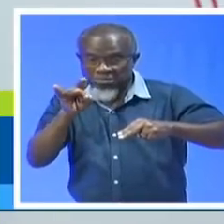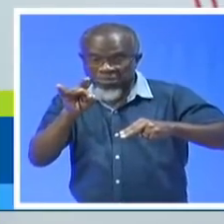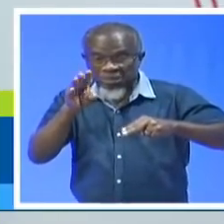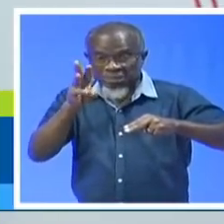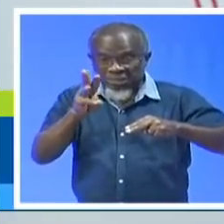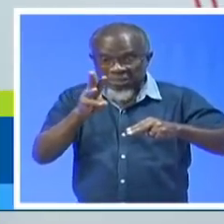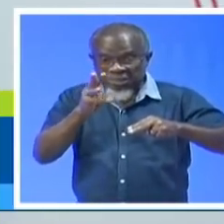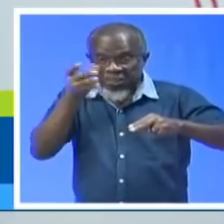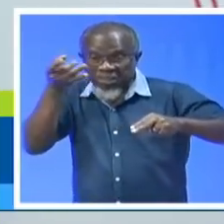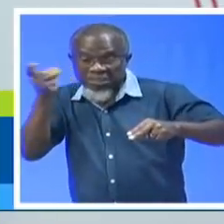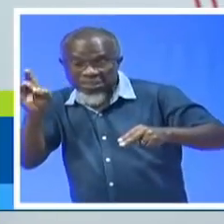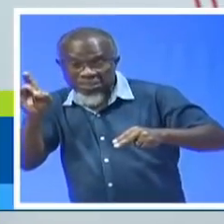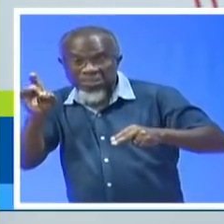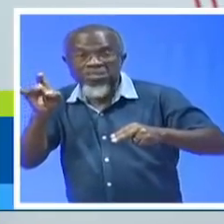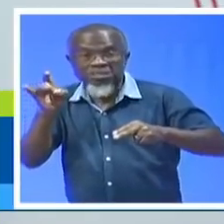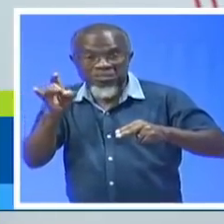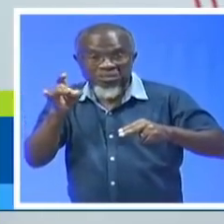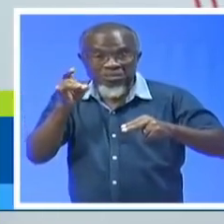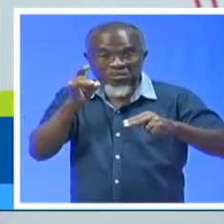from the 30s to the 40s.